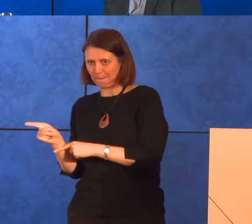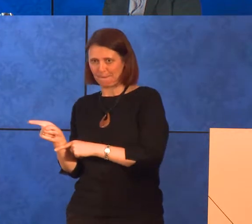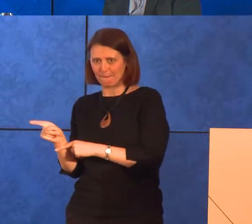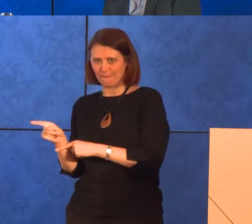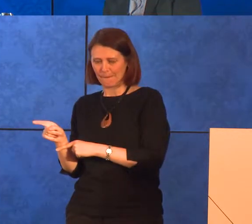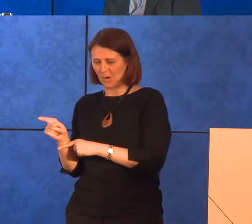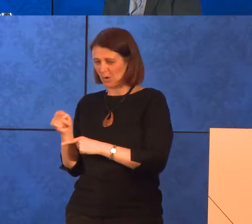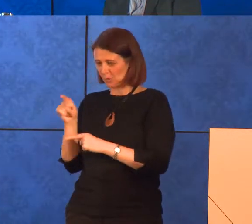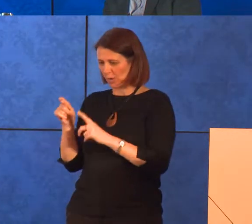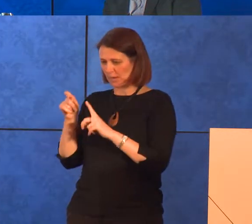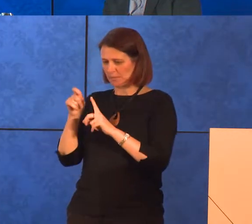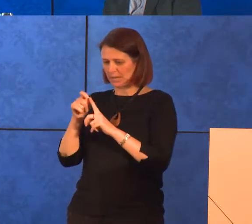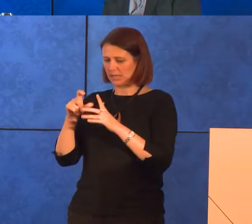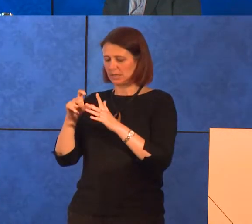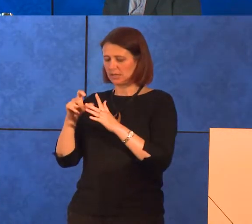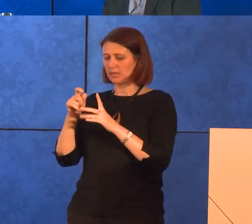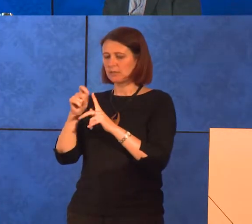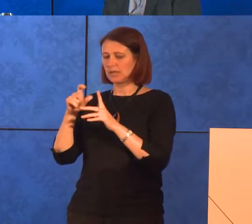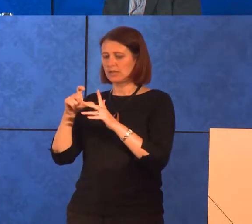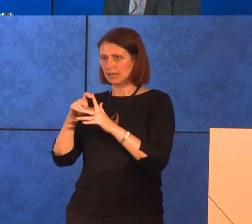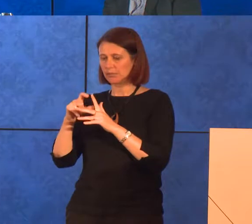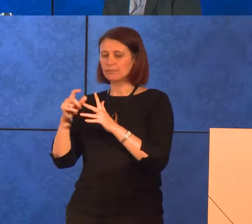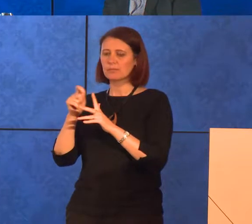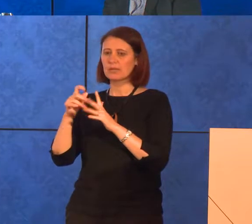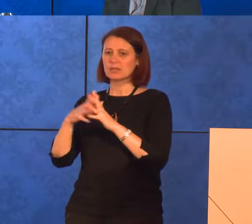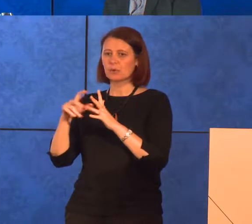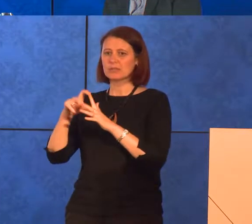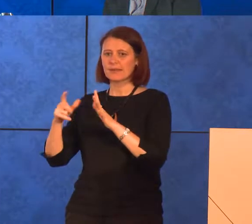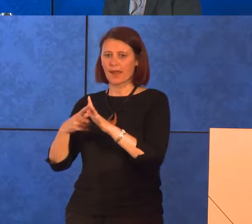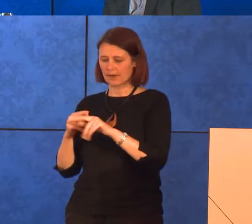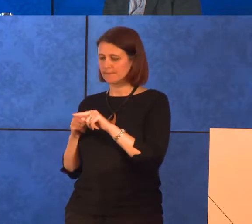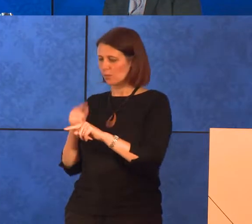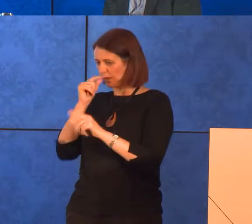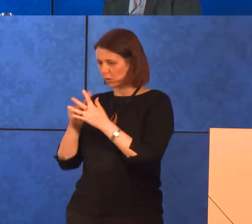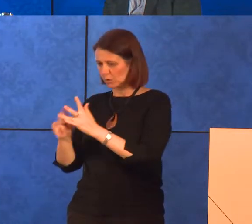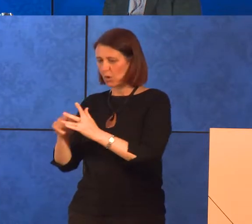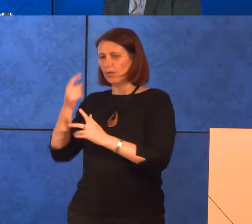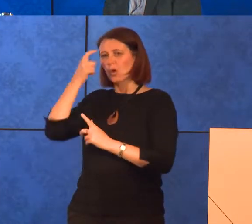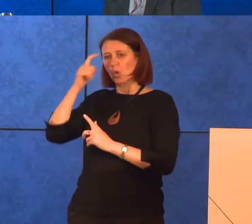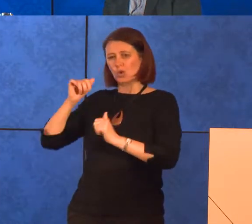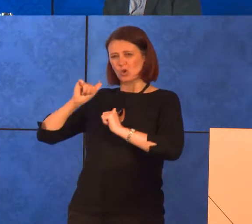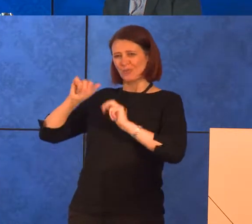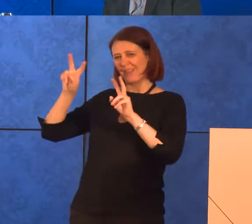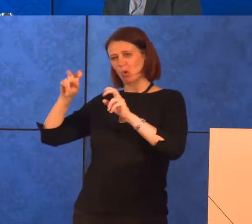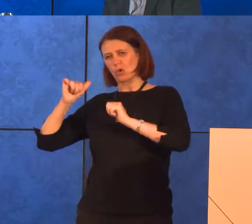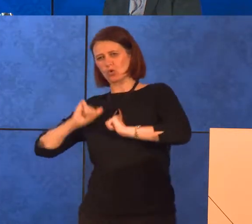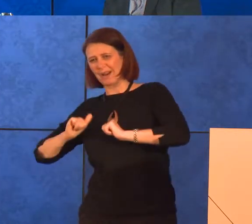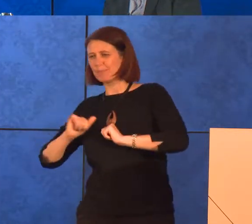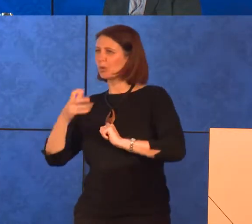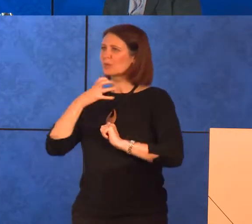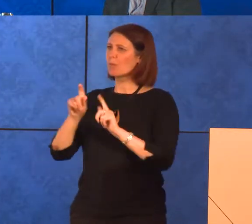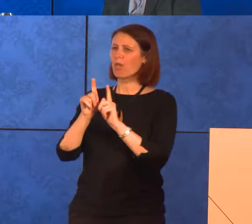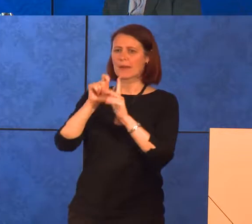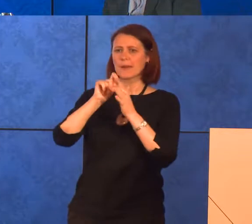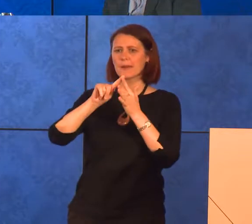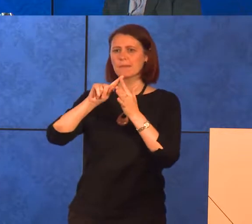one thing that PWDA was able to do there was run, we called it training, but it was really more peer education in a